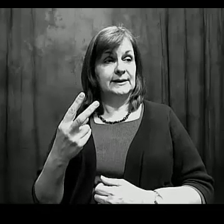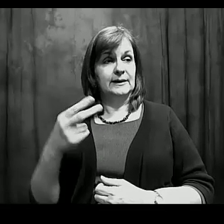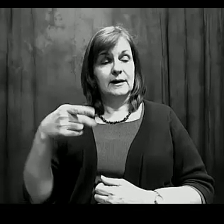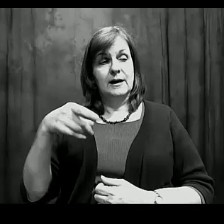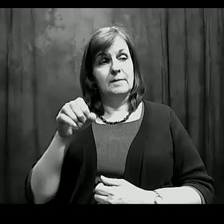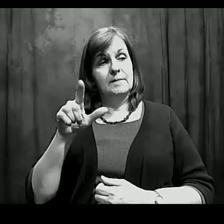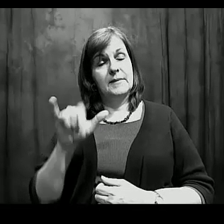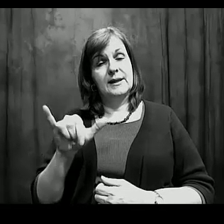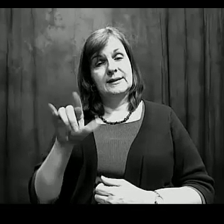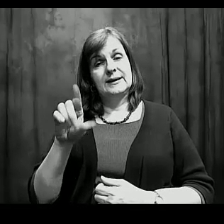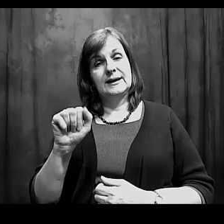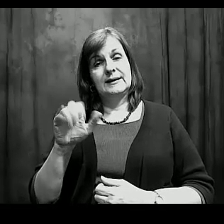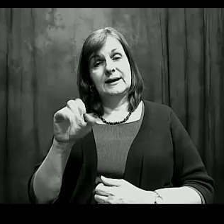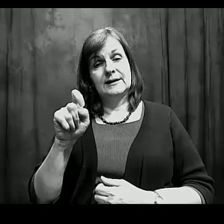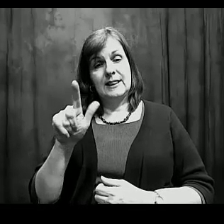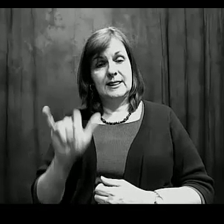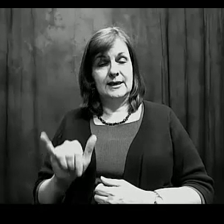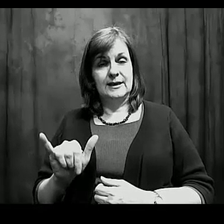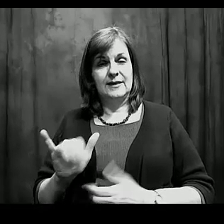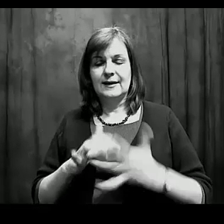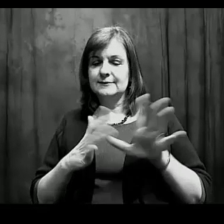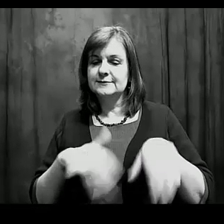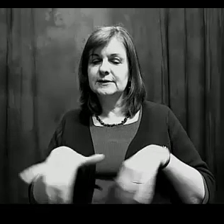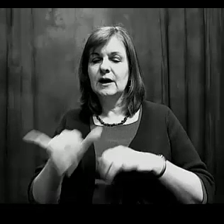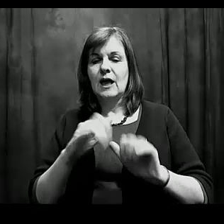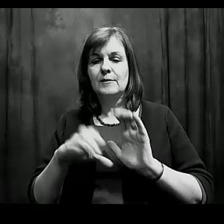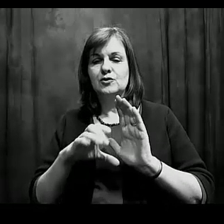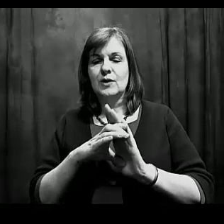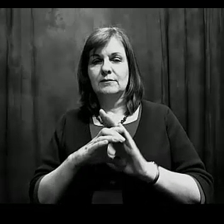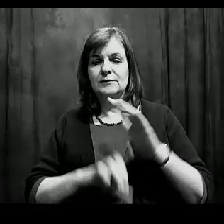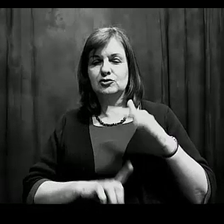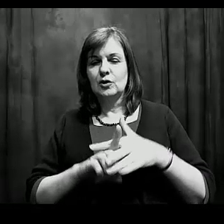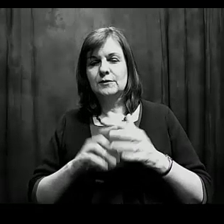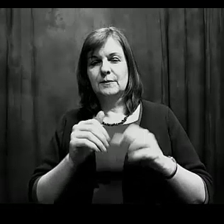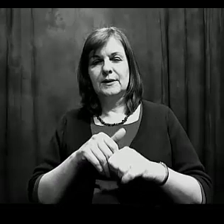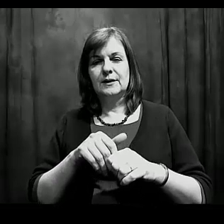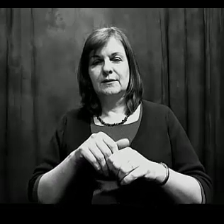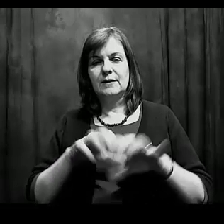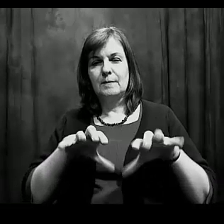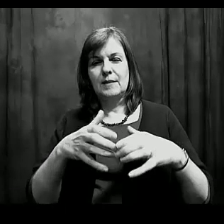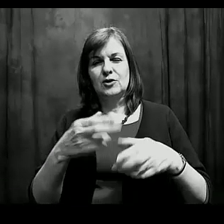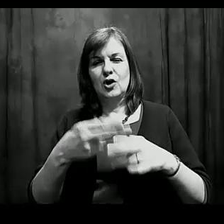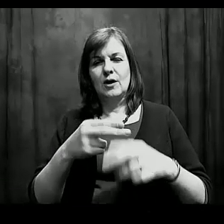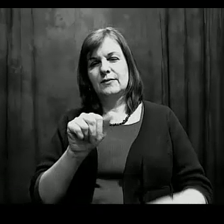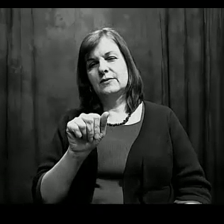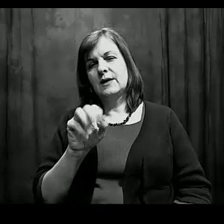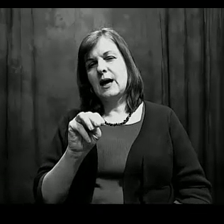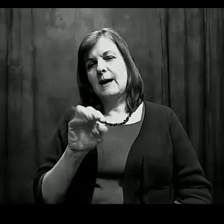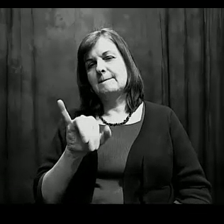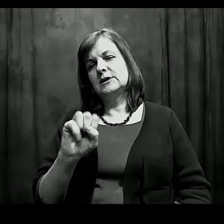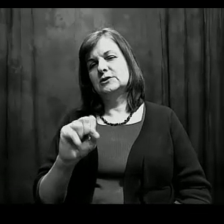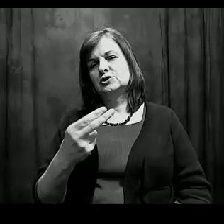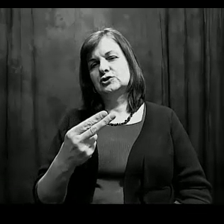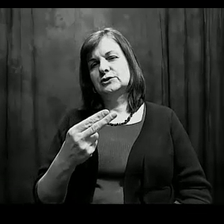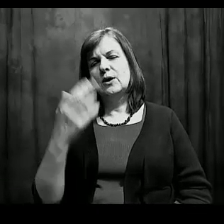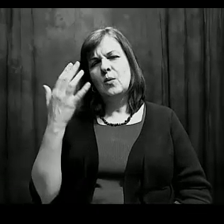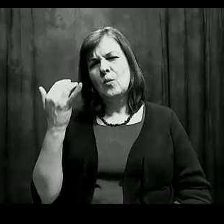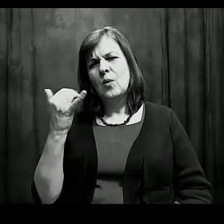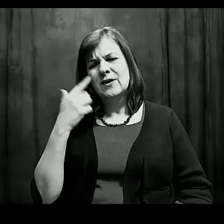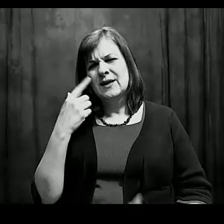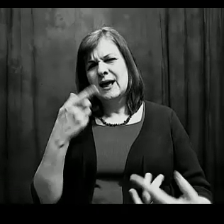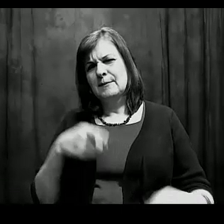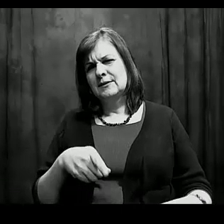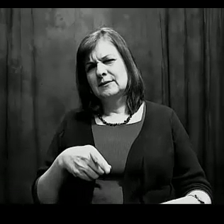see polydactyly, as I mentioned, is a very common trait in the Amish populations. Why do you think that would